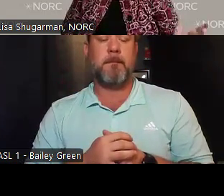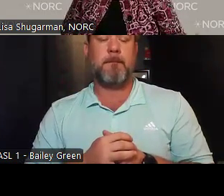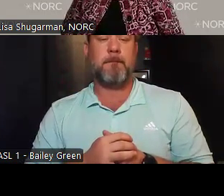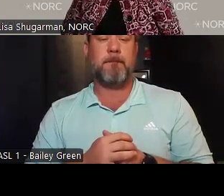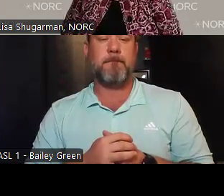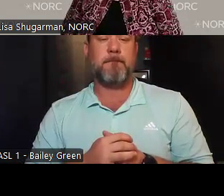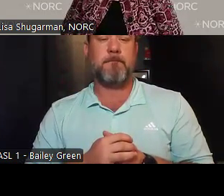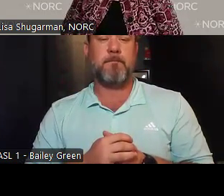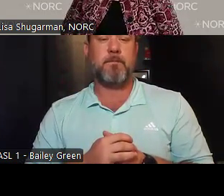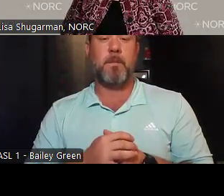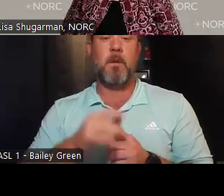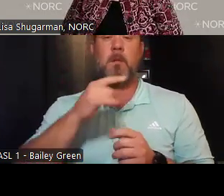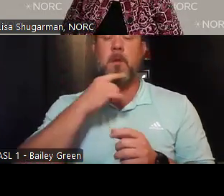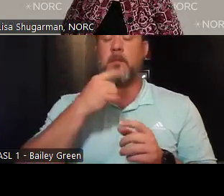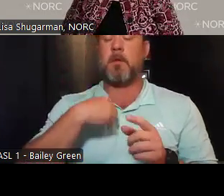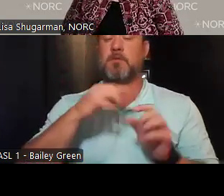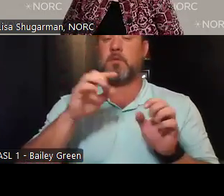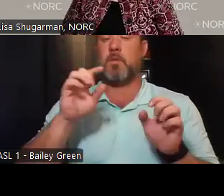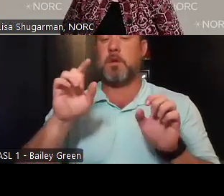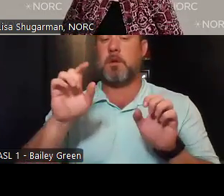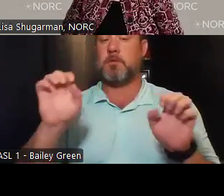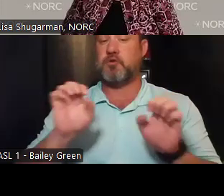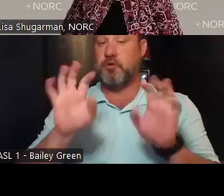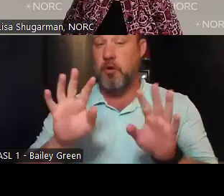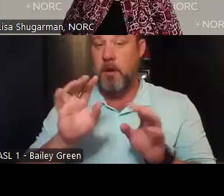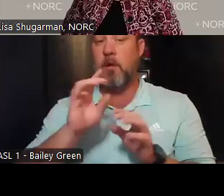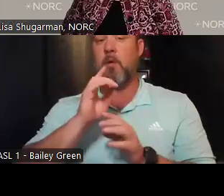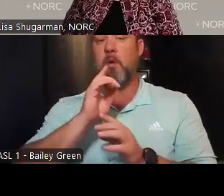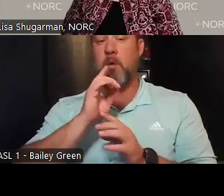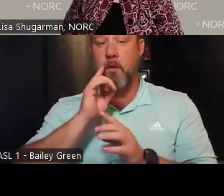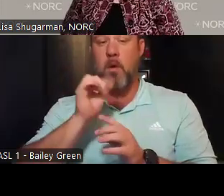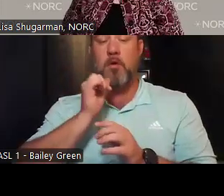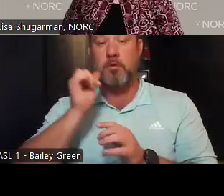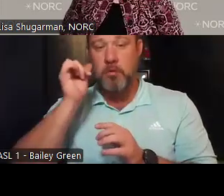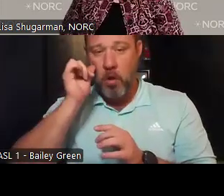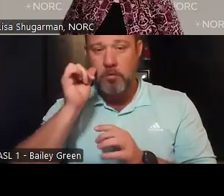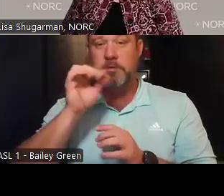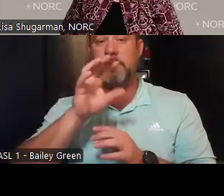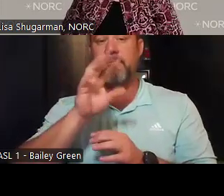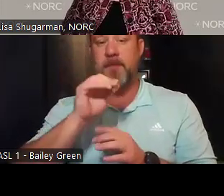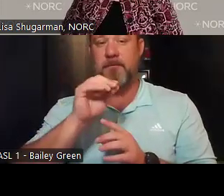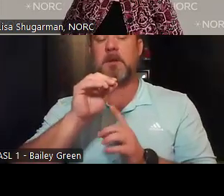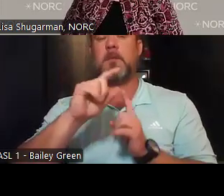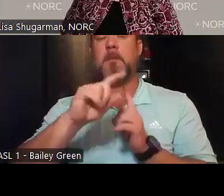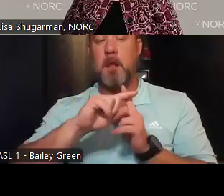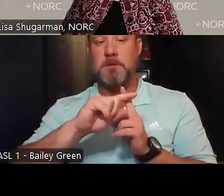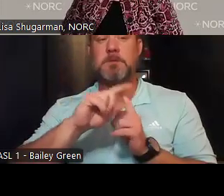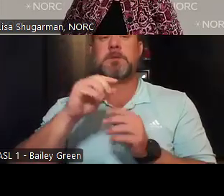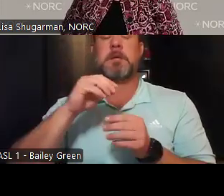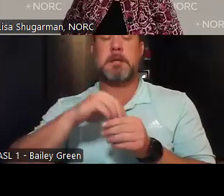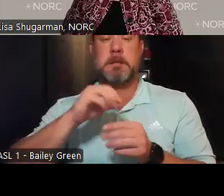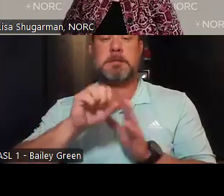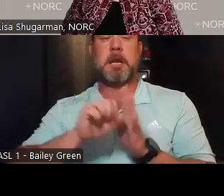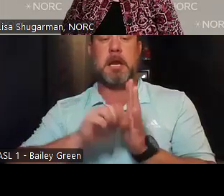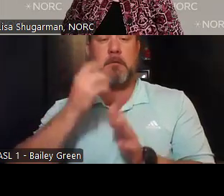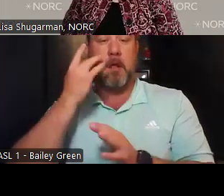The population that we surveyed for this, the population we surveyed were adults that were age 50 plus living in California with